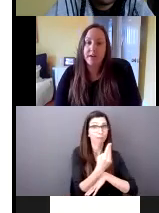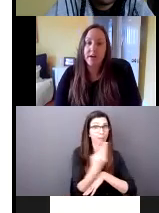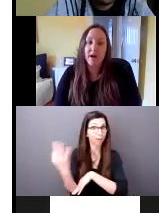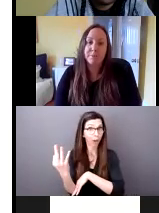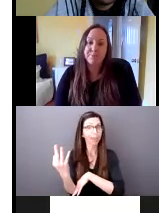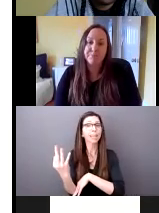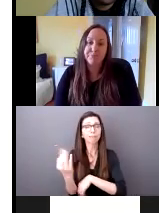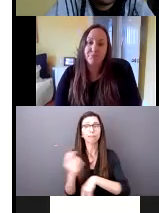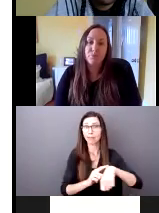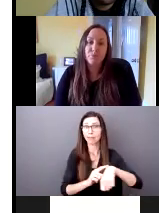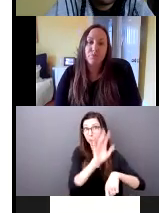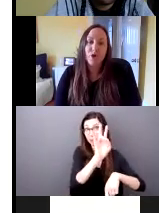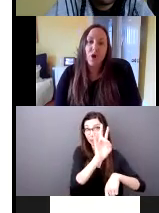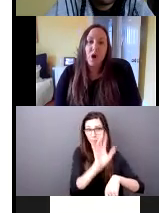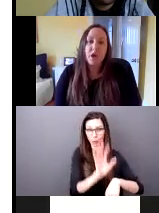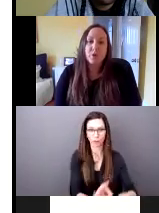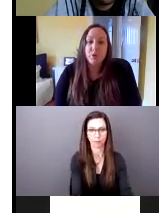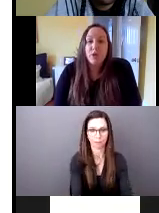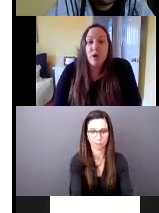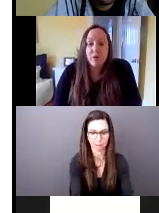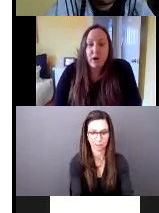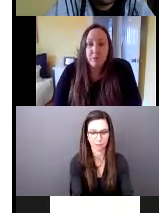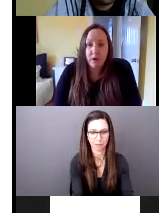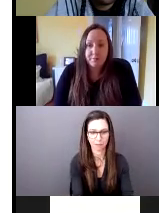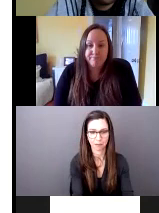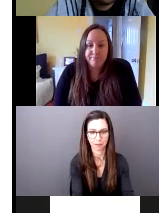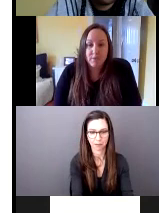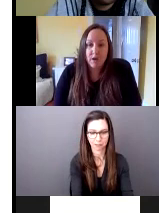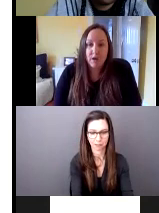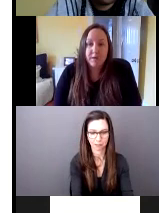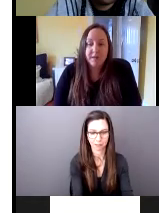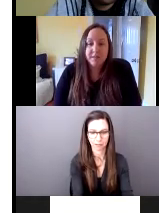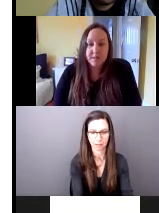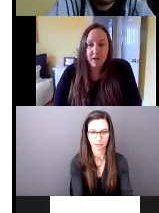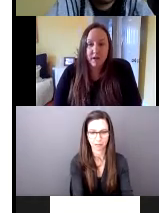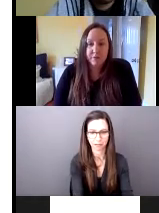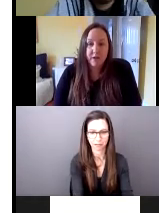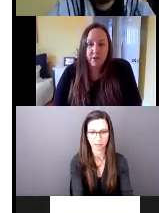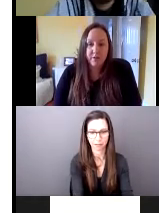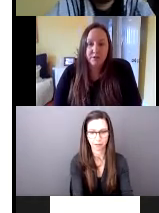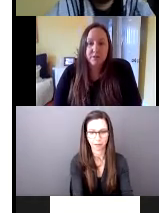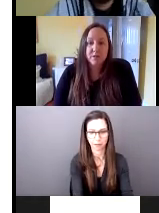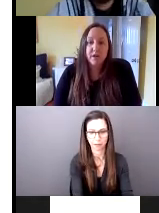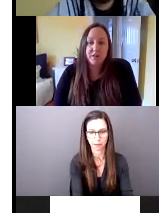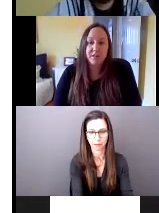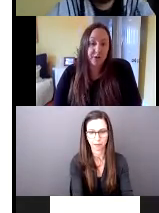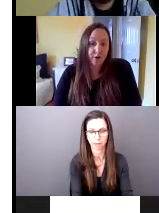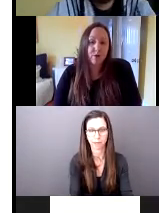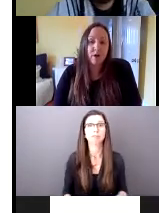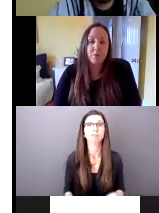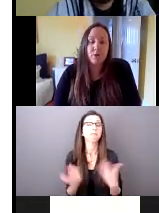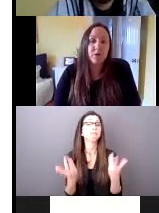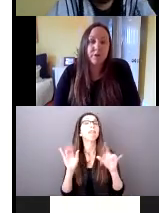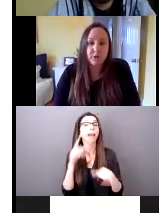7 and 9. So who can call the helpline? It is designed for caregivers in